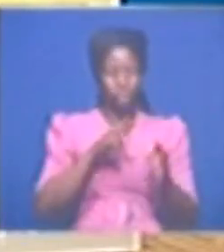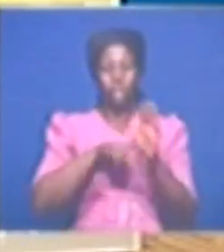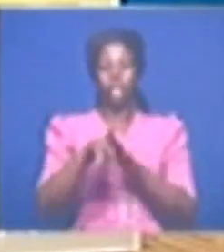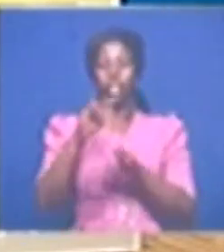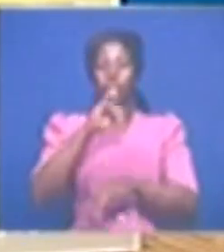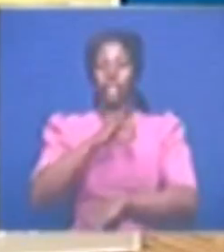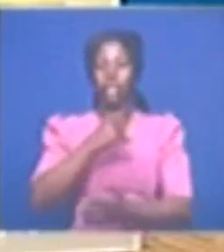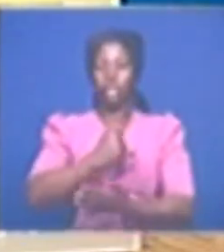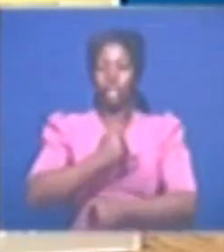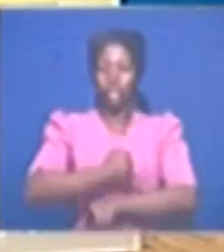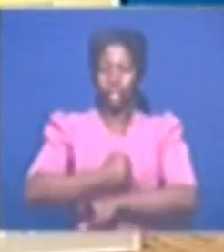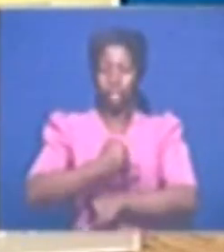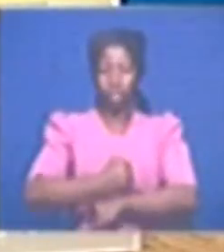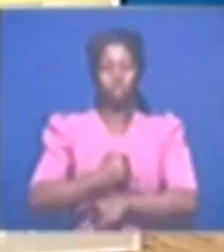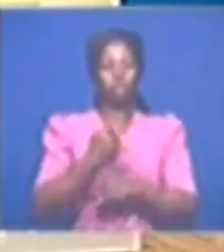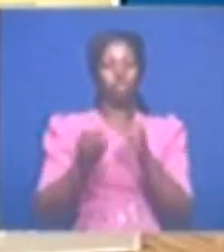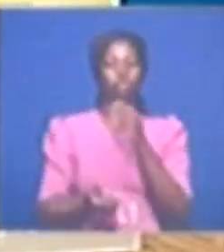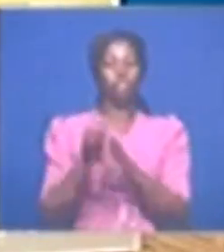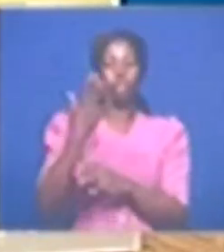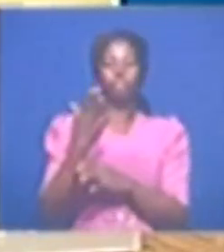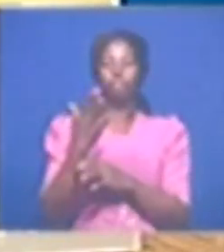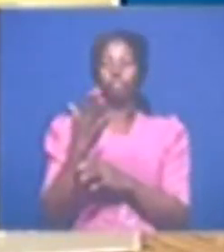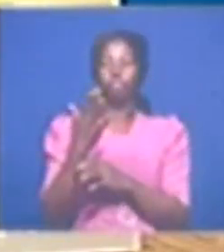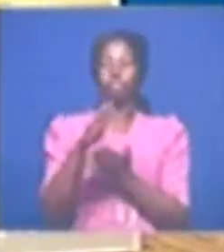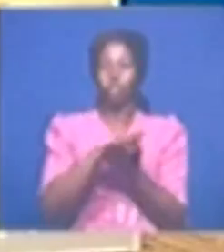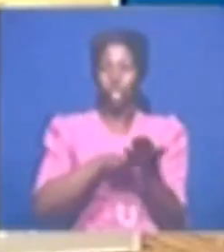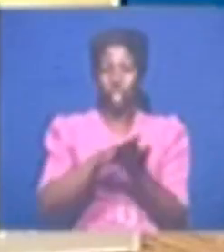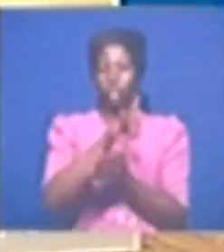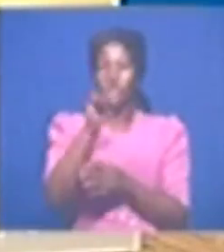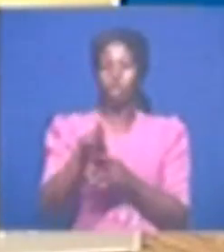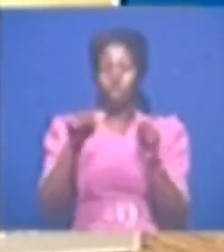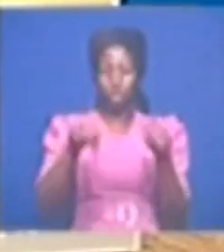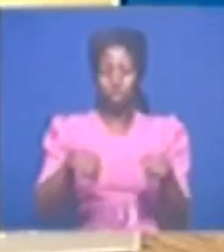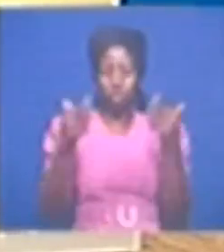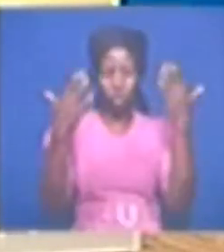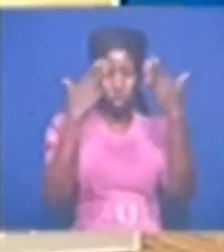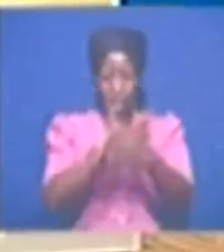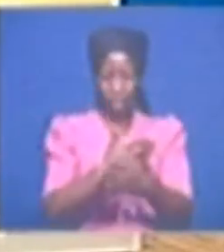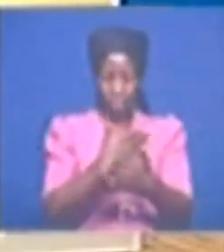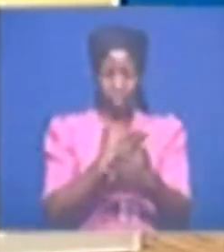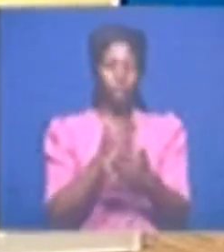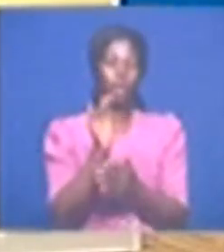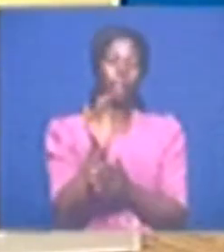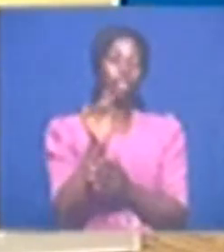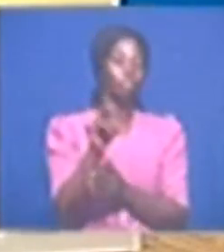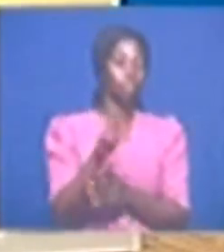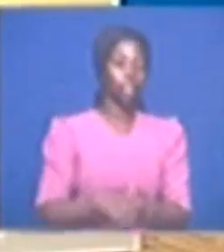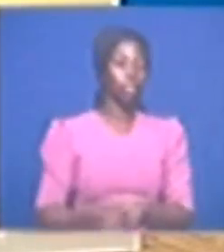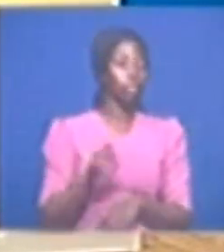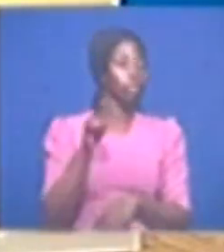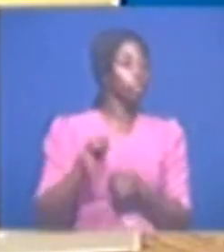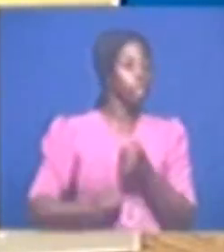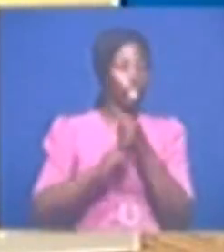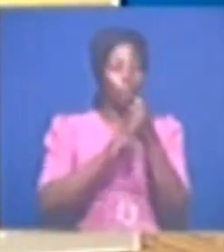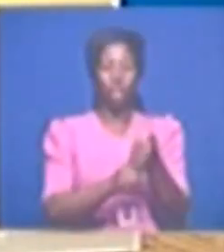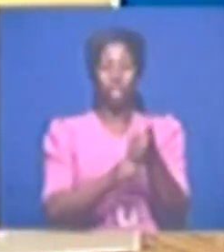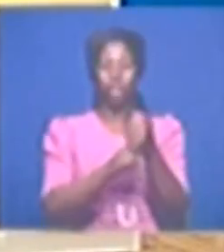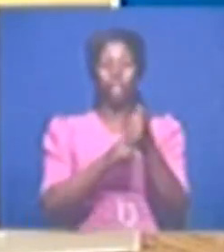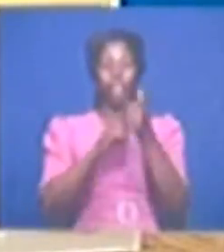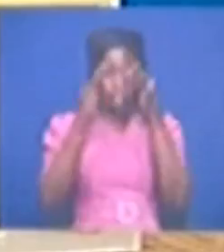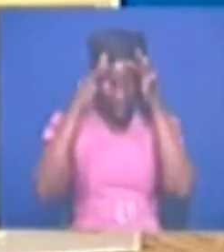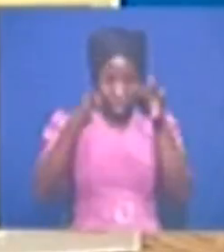of our interactive segment tonight, the latest developments from Moi Girls High School. And we're asking you, do you support the move to disband the